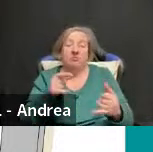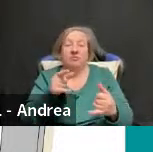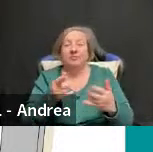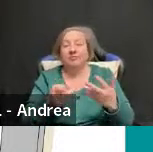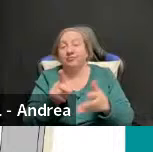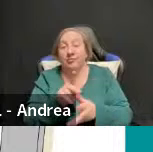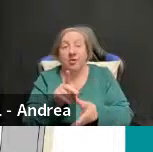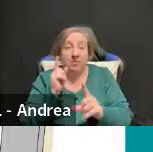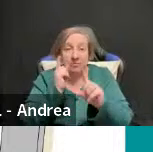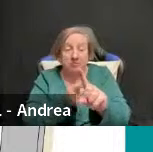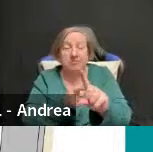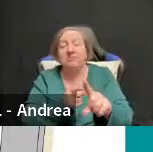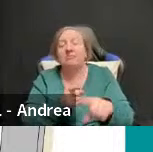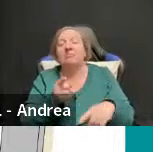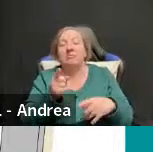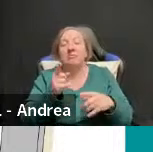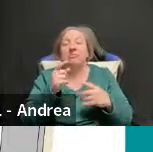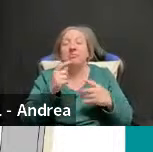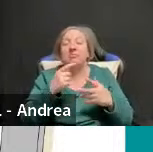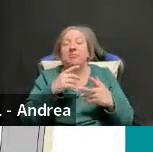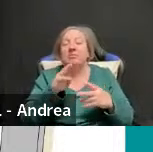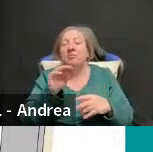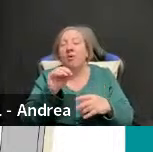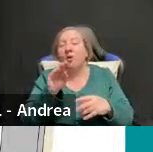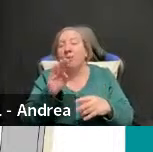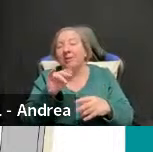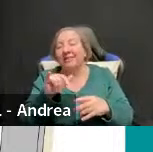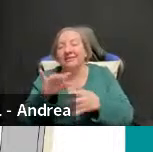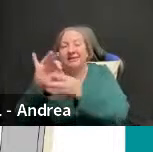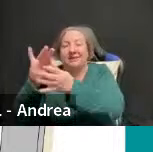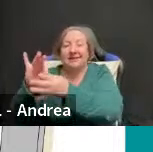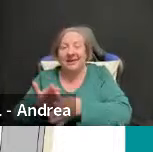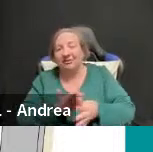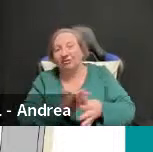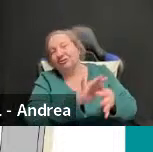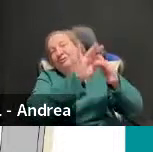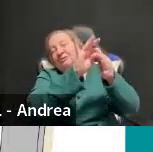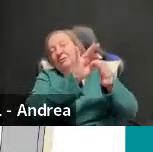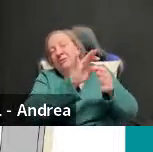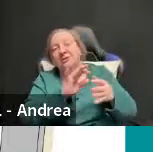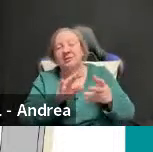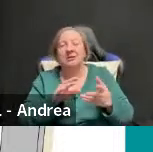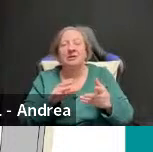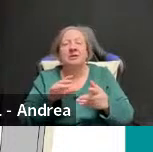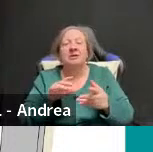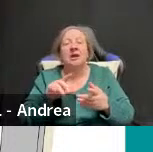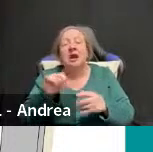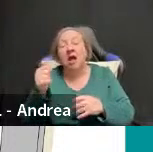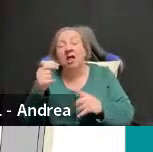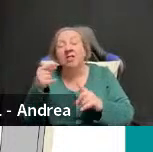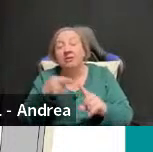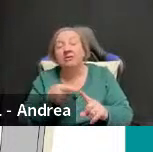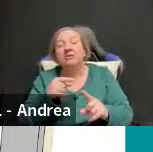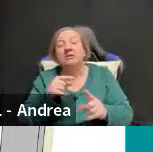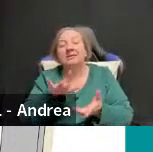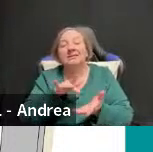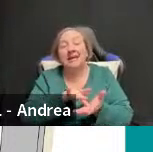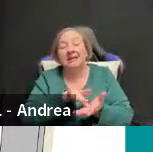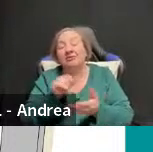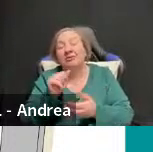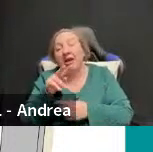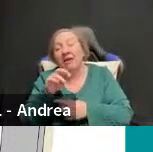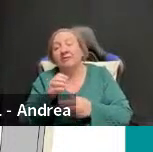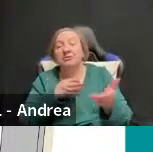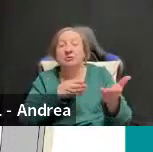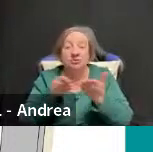purpose is making that mobility connection. A secondary purpose, I guess, would be for Center Avenue to service and